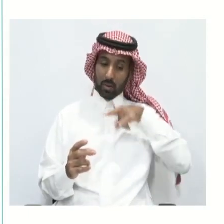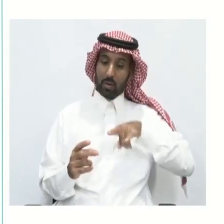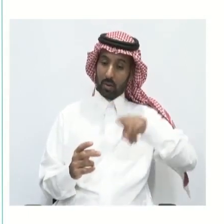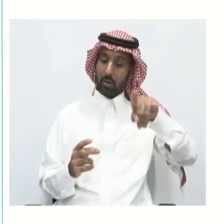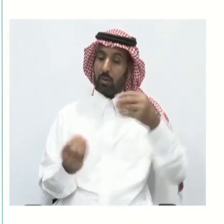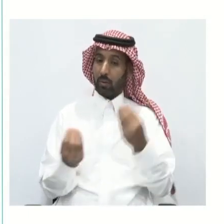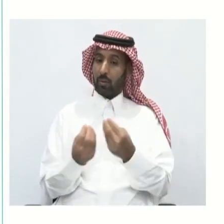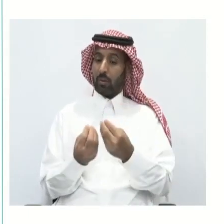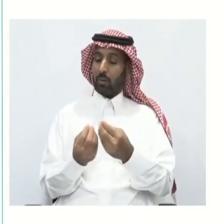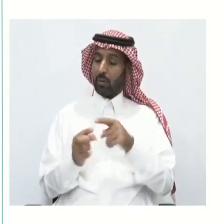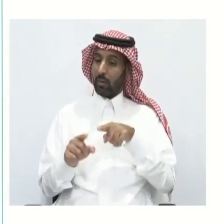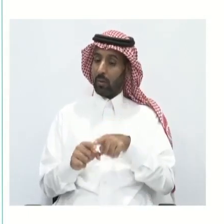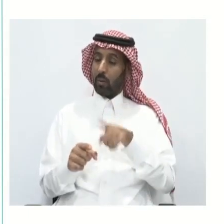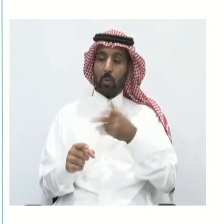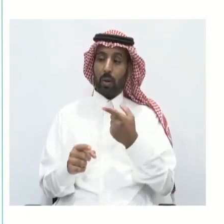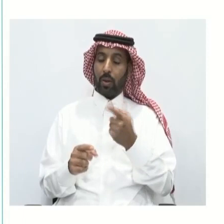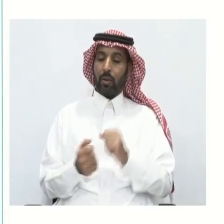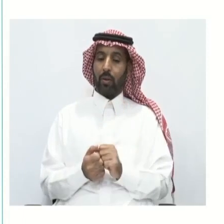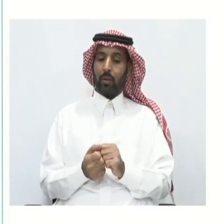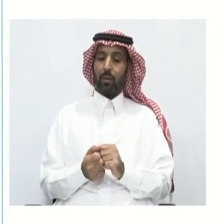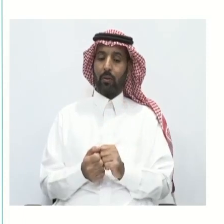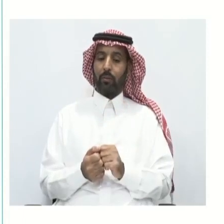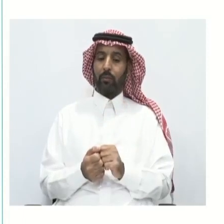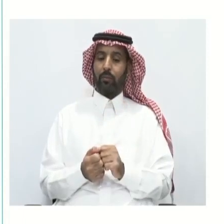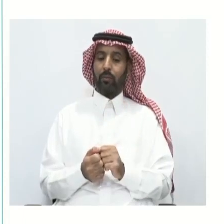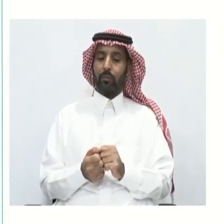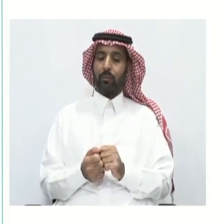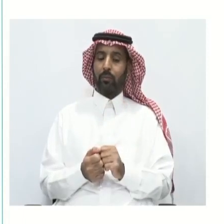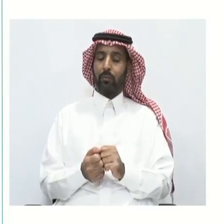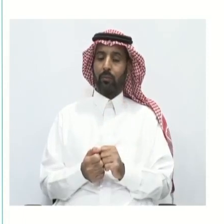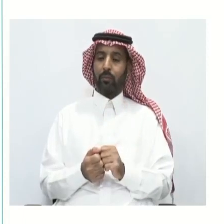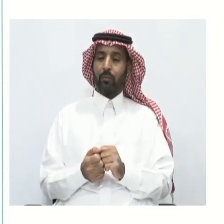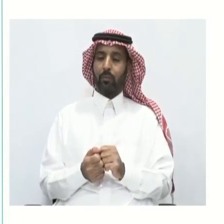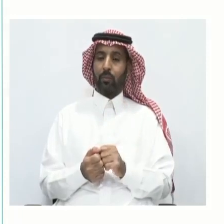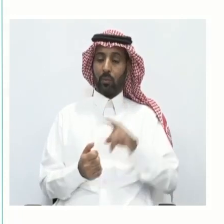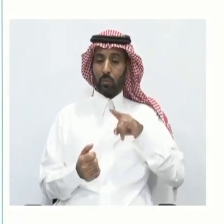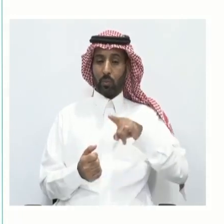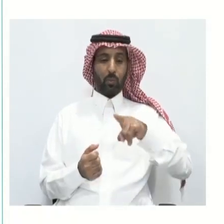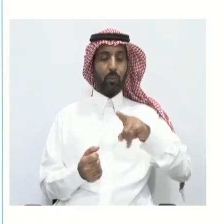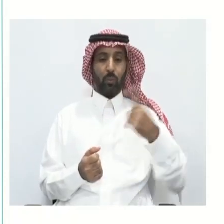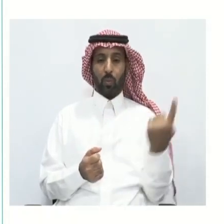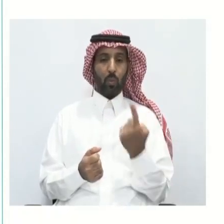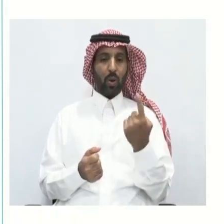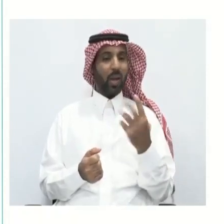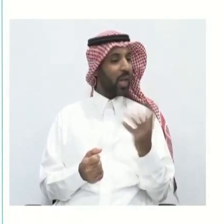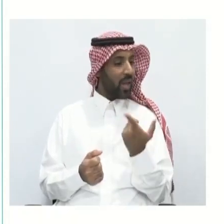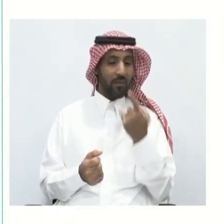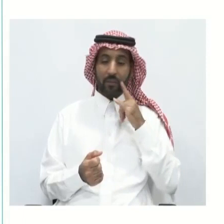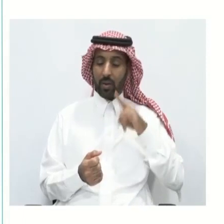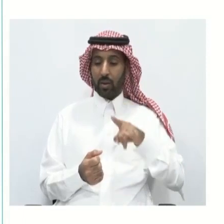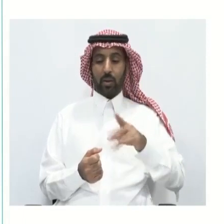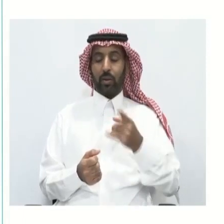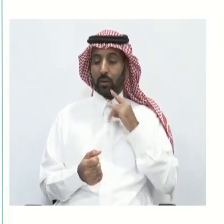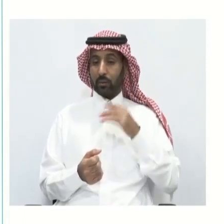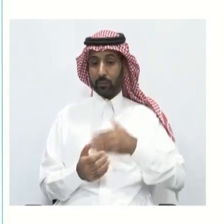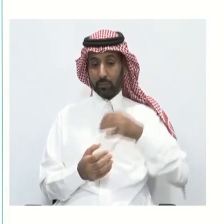to travel? Do we put what, where, when, how? Yes, very good. How are they going to